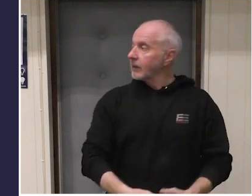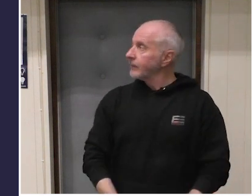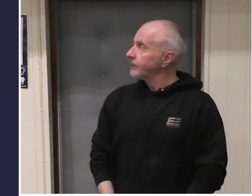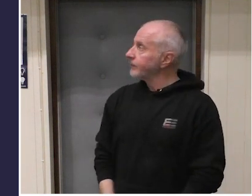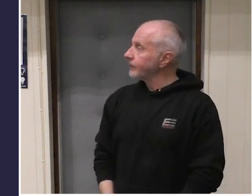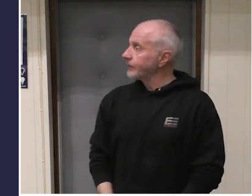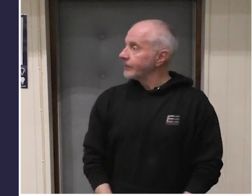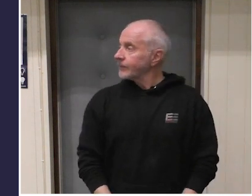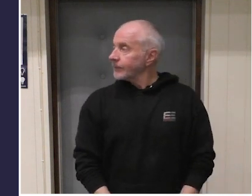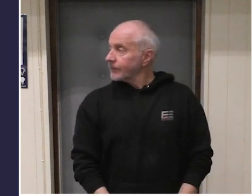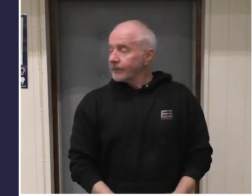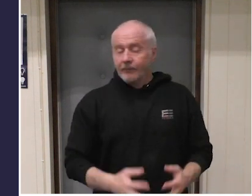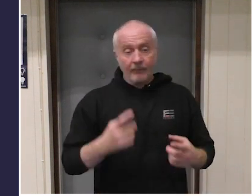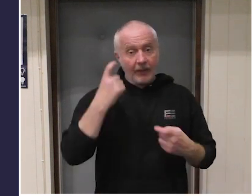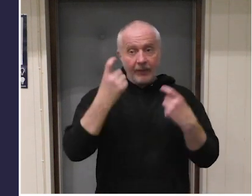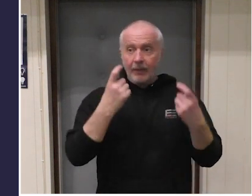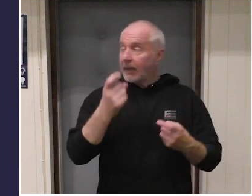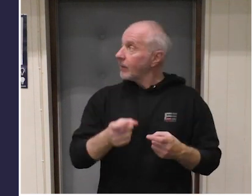So imagine we have an organism,